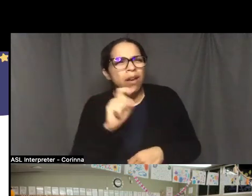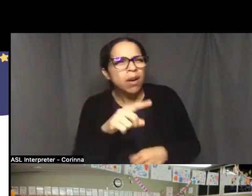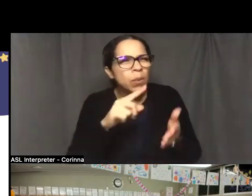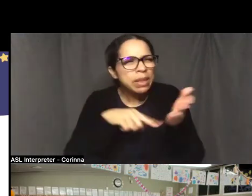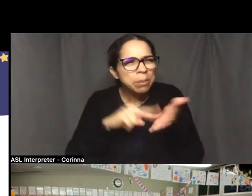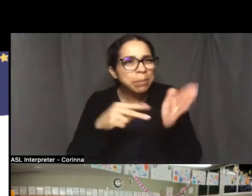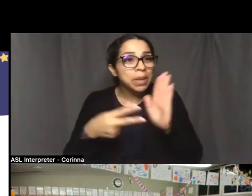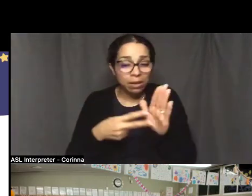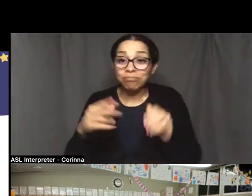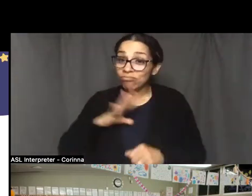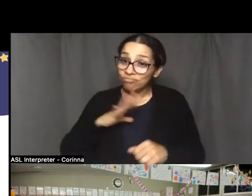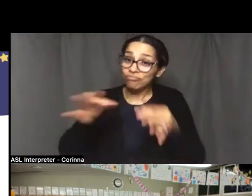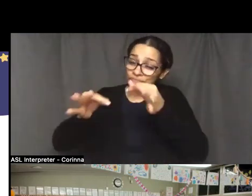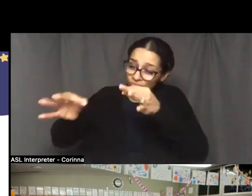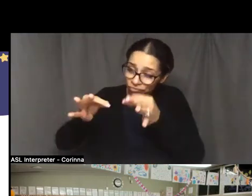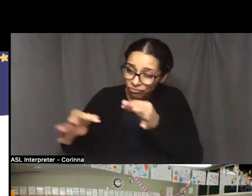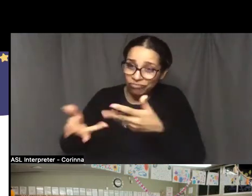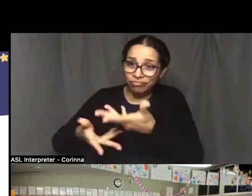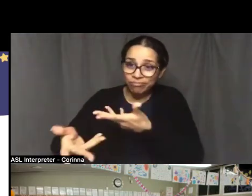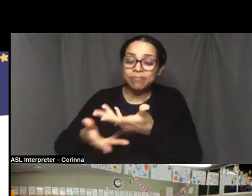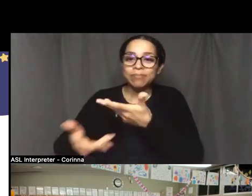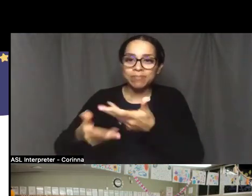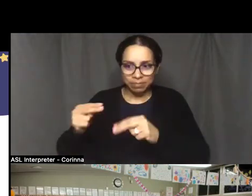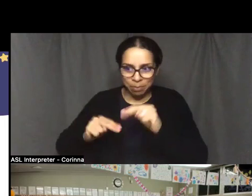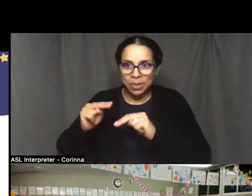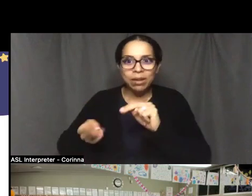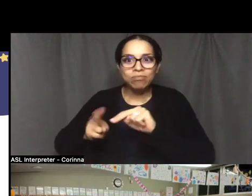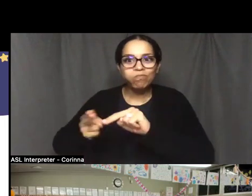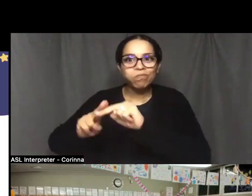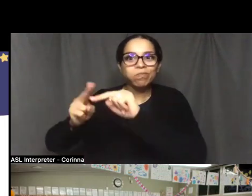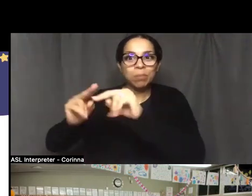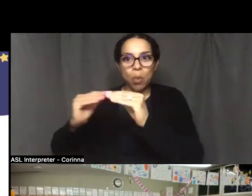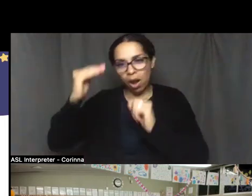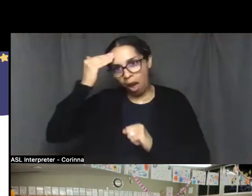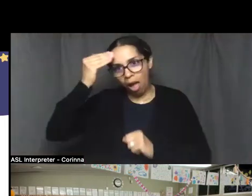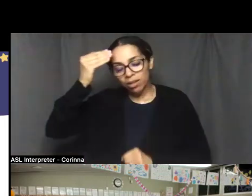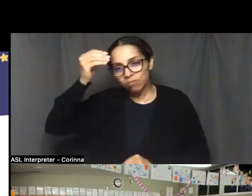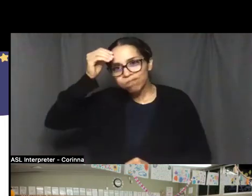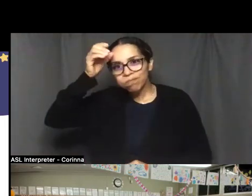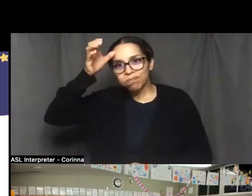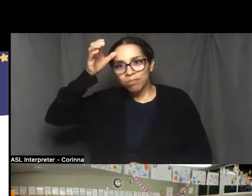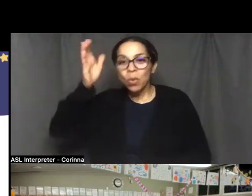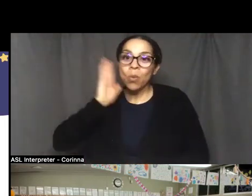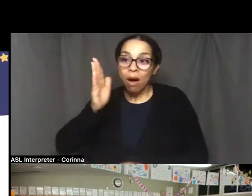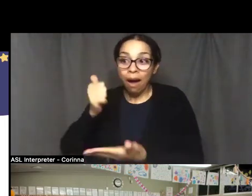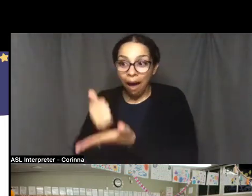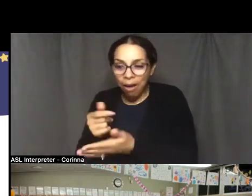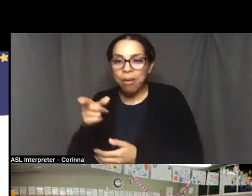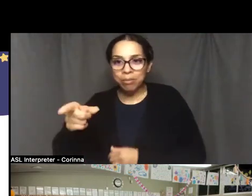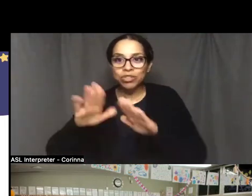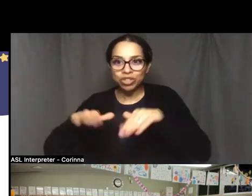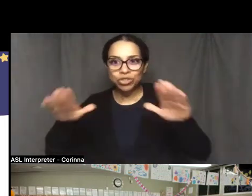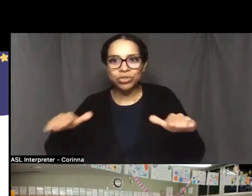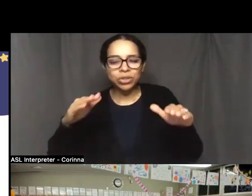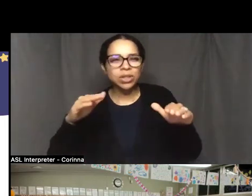mean? You're building that knowledge that they are storing away in their brain that's going to help them make sense of the things that they're learning